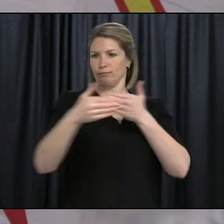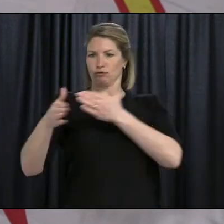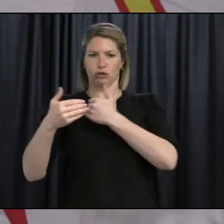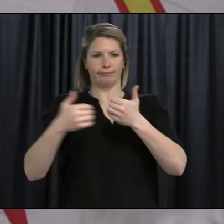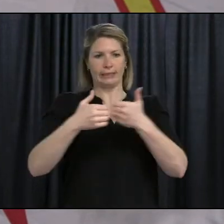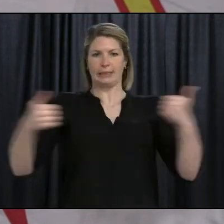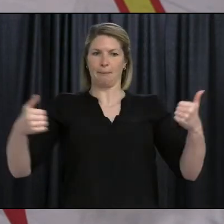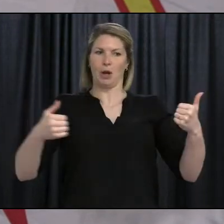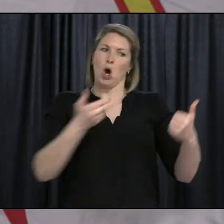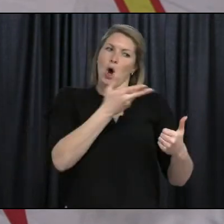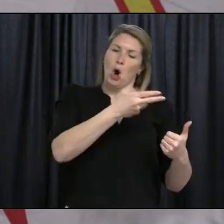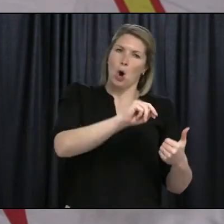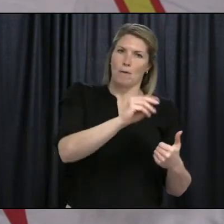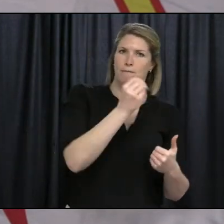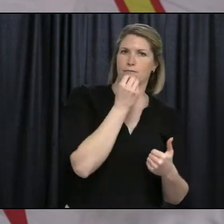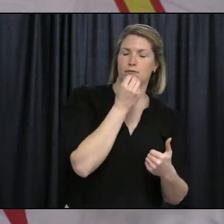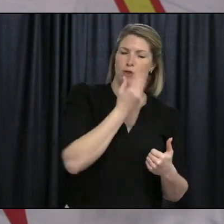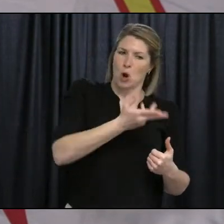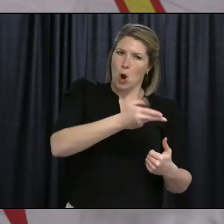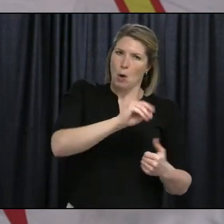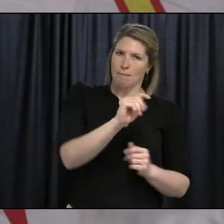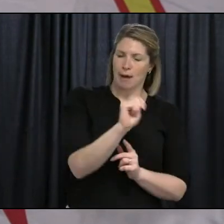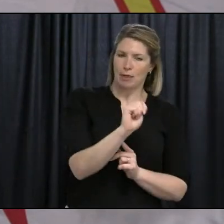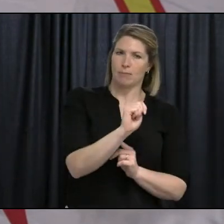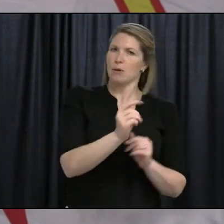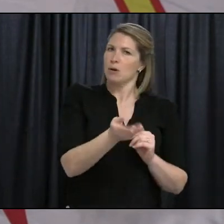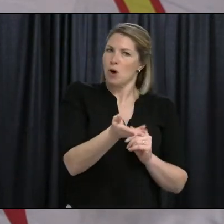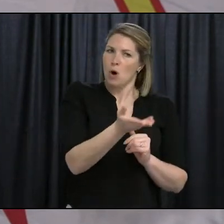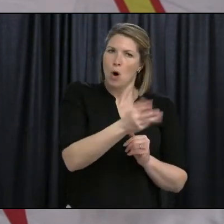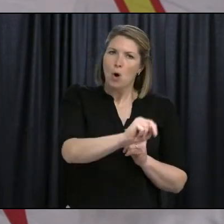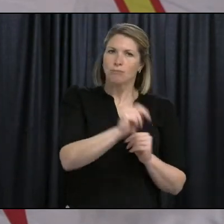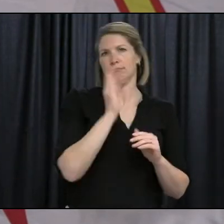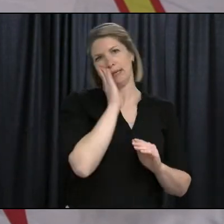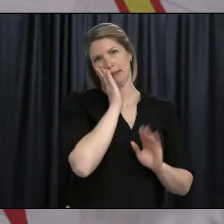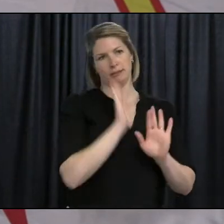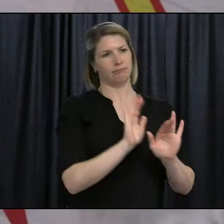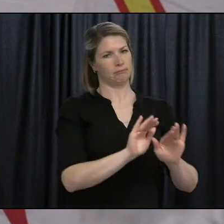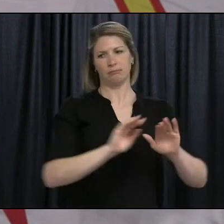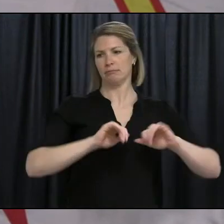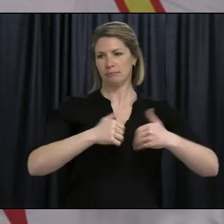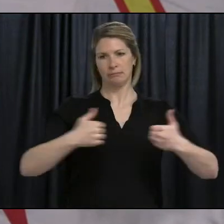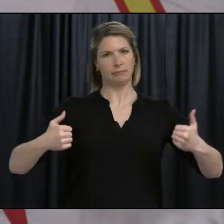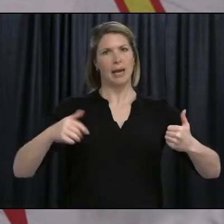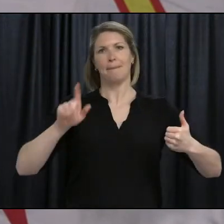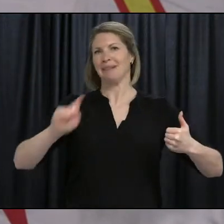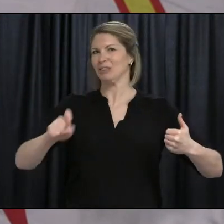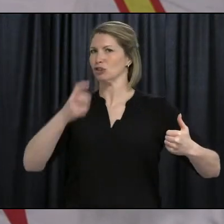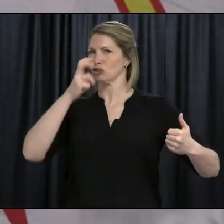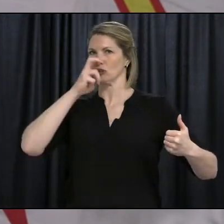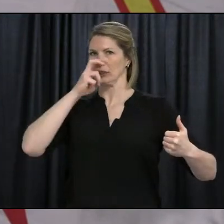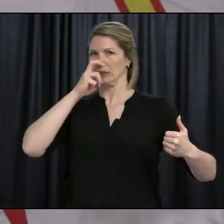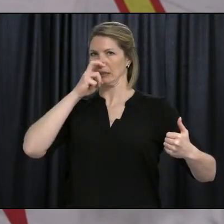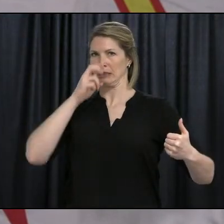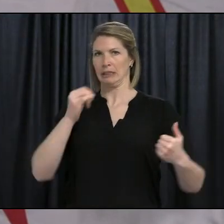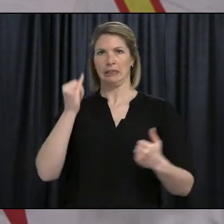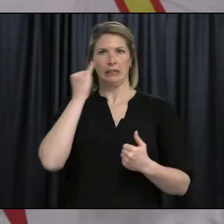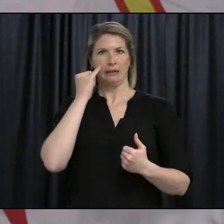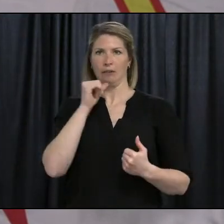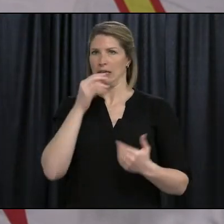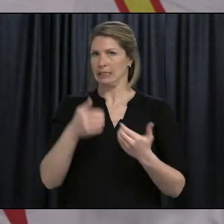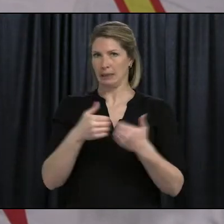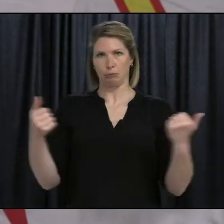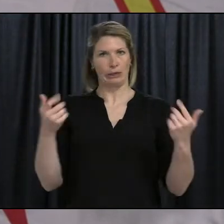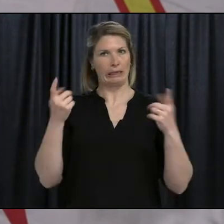Asymptomatic travelers who cannot self-isolate away from others are required to be tested twice during the 14-day self-isolation period,